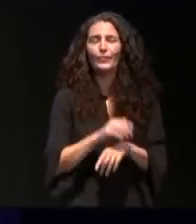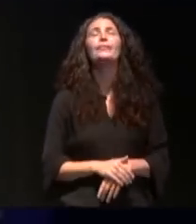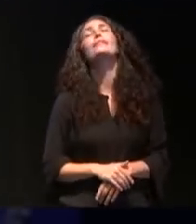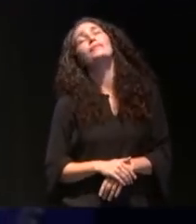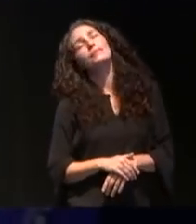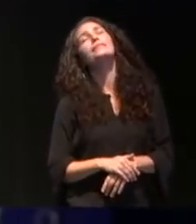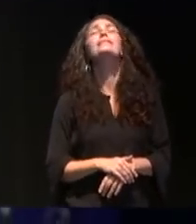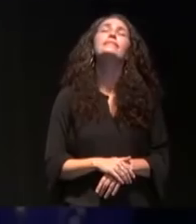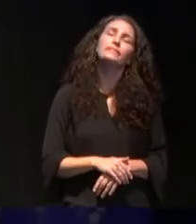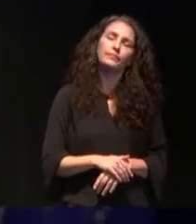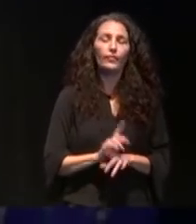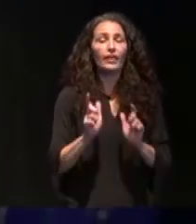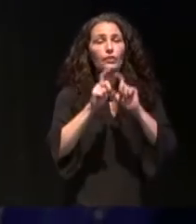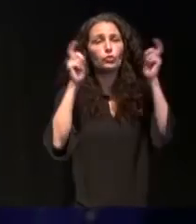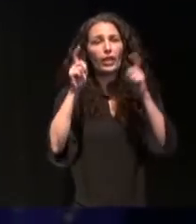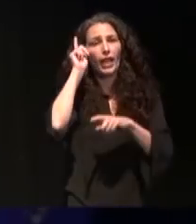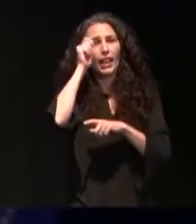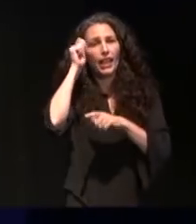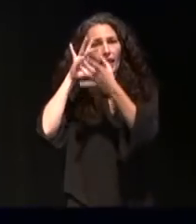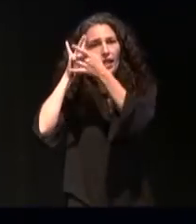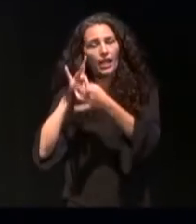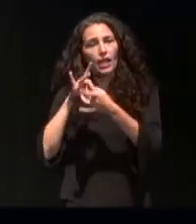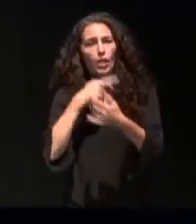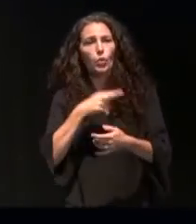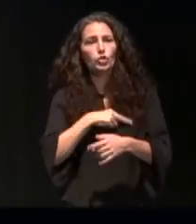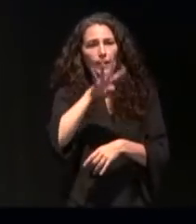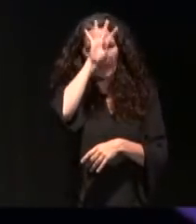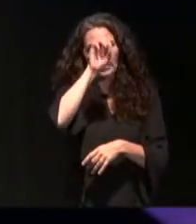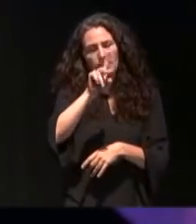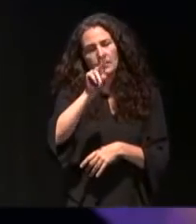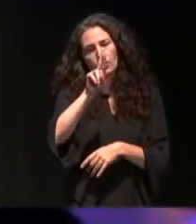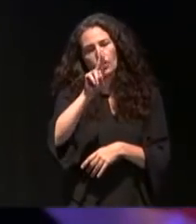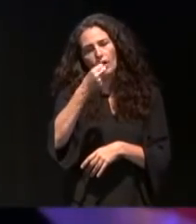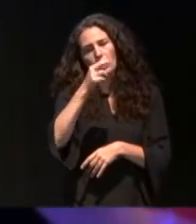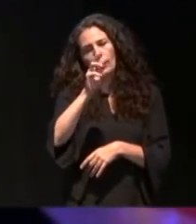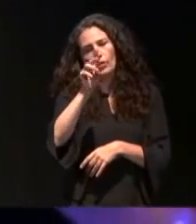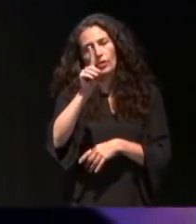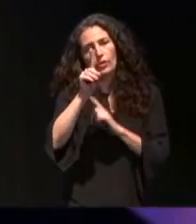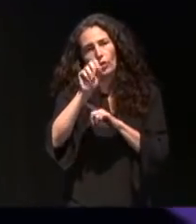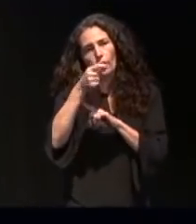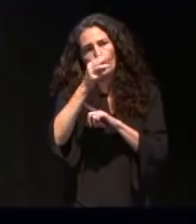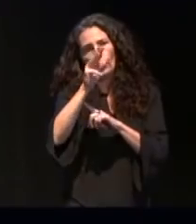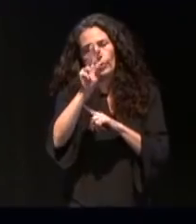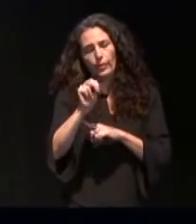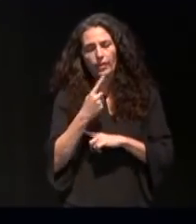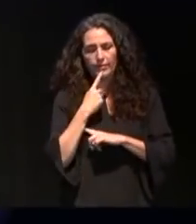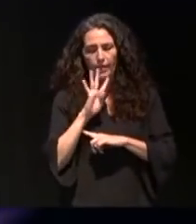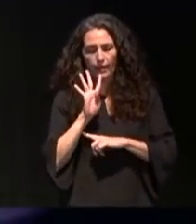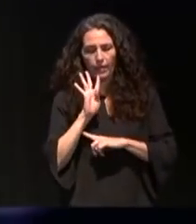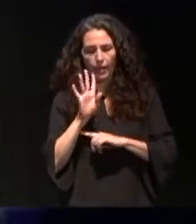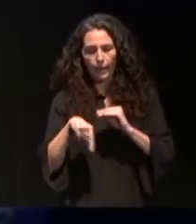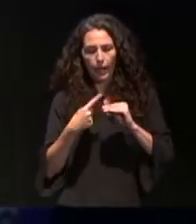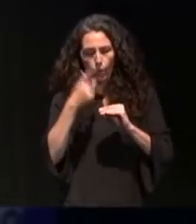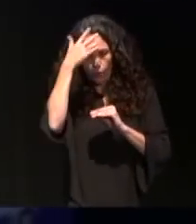The great theologian, mystic, Dr. Howard Washington Thurman would talk to us about remember our